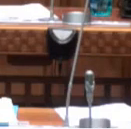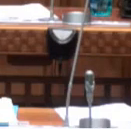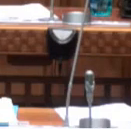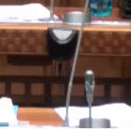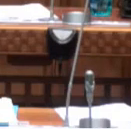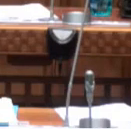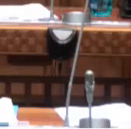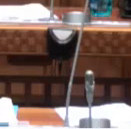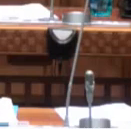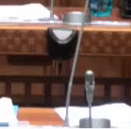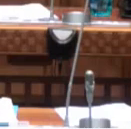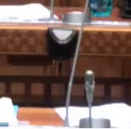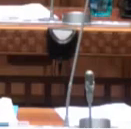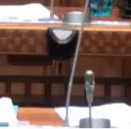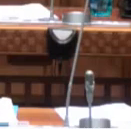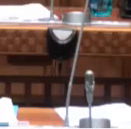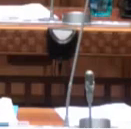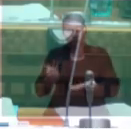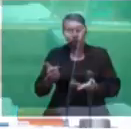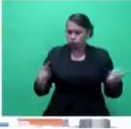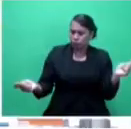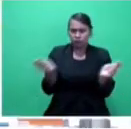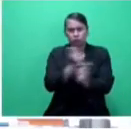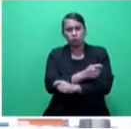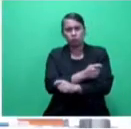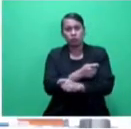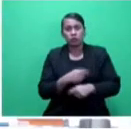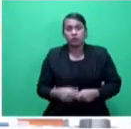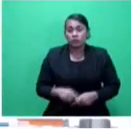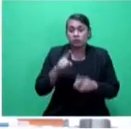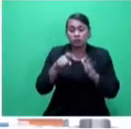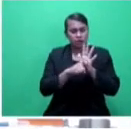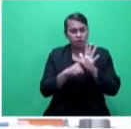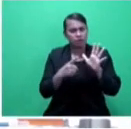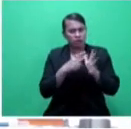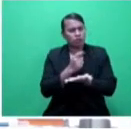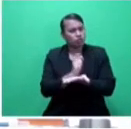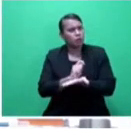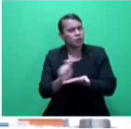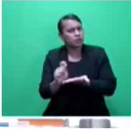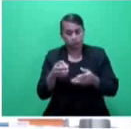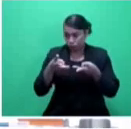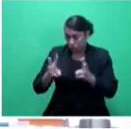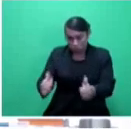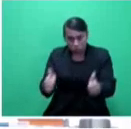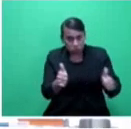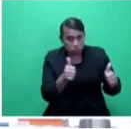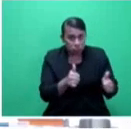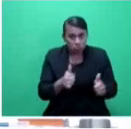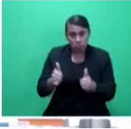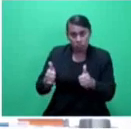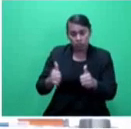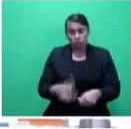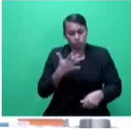from DNR to FRA, there's a lot cleaner way of doing it. And there's a lot of legacy issues where, in fact, that